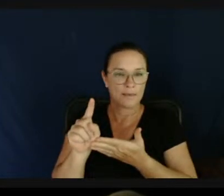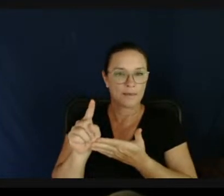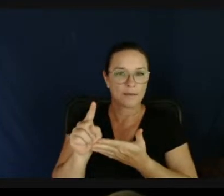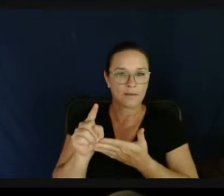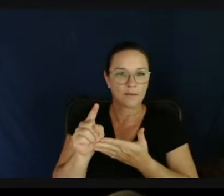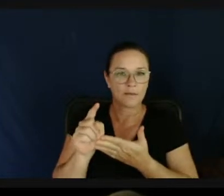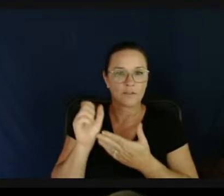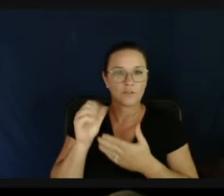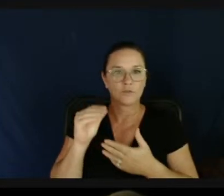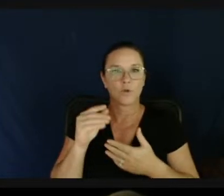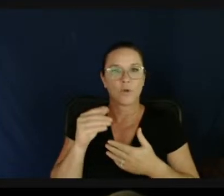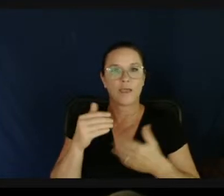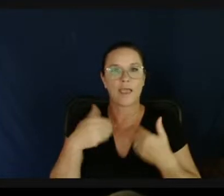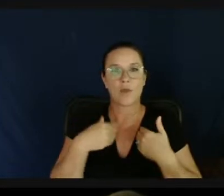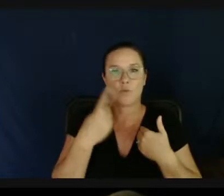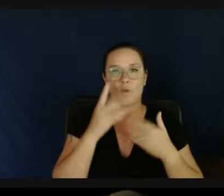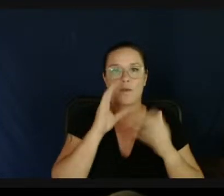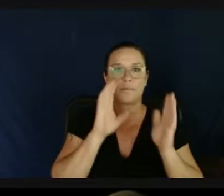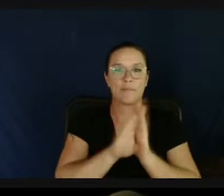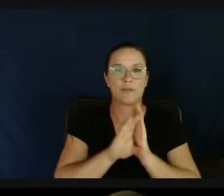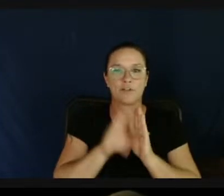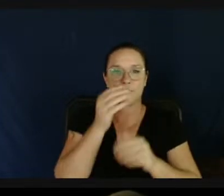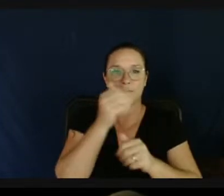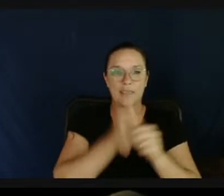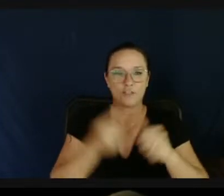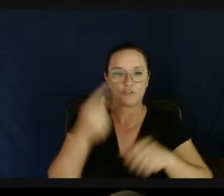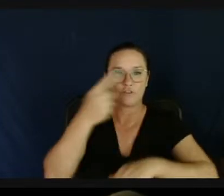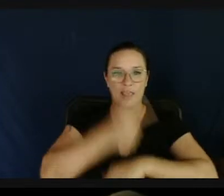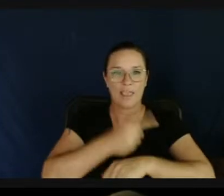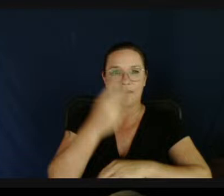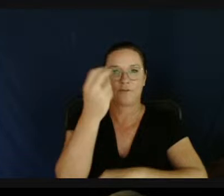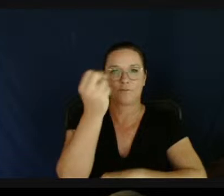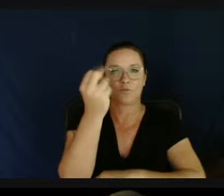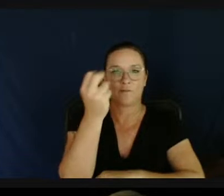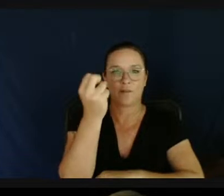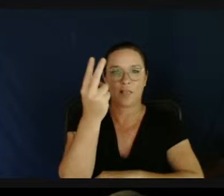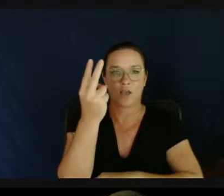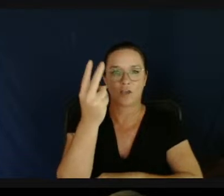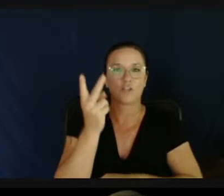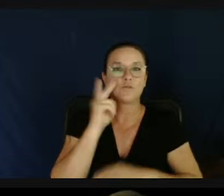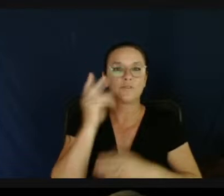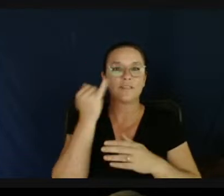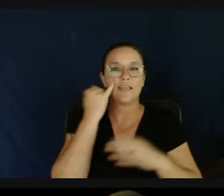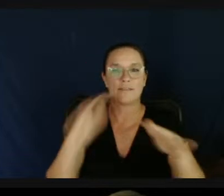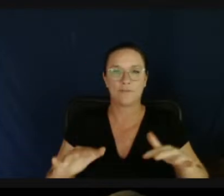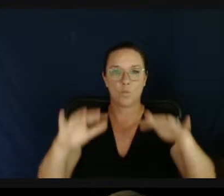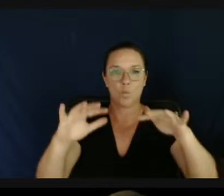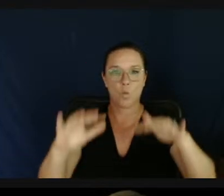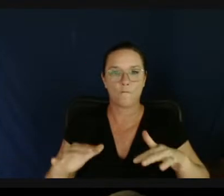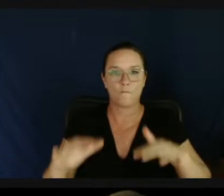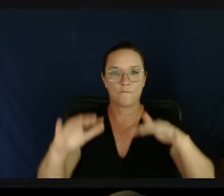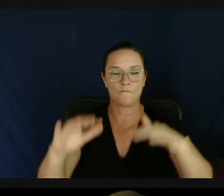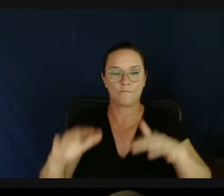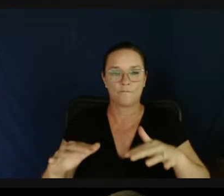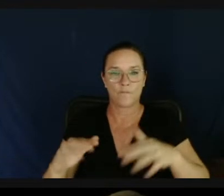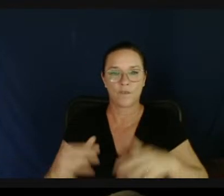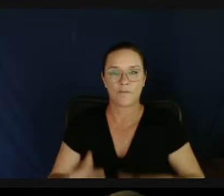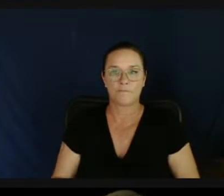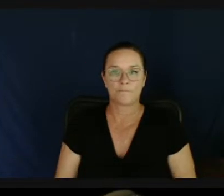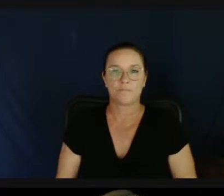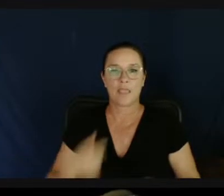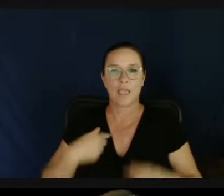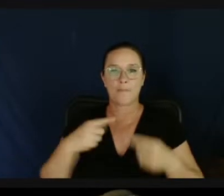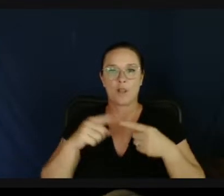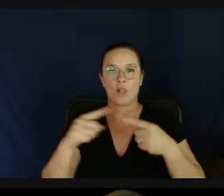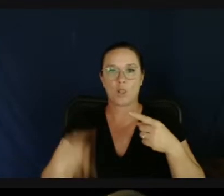took one image a day from noon for us to see if this crater floor is moving. And so I'm going to loop this, and this